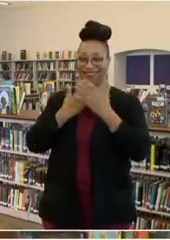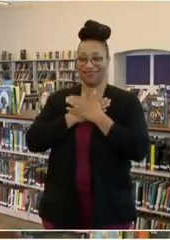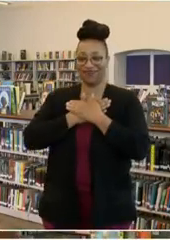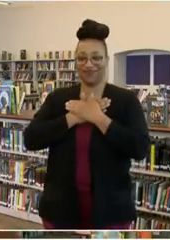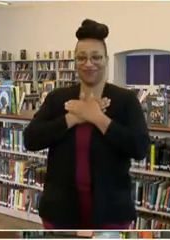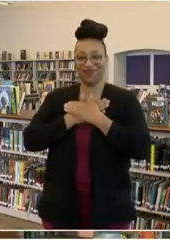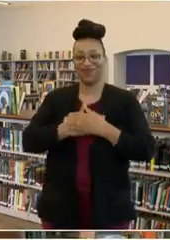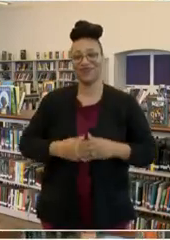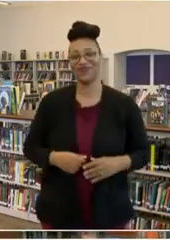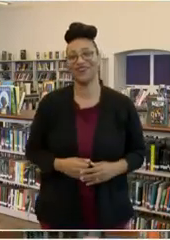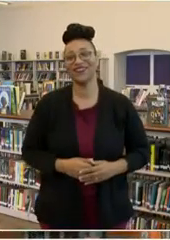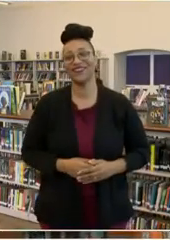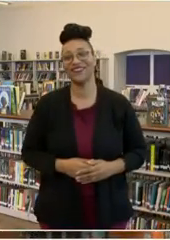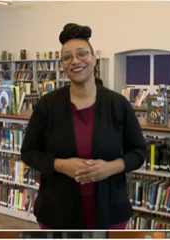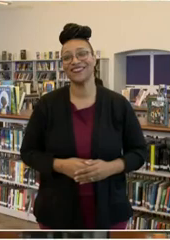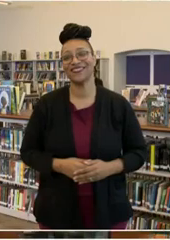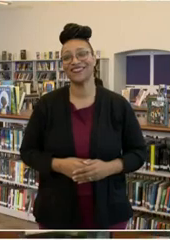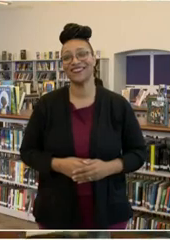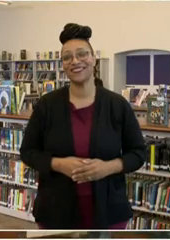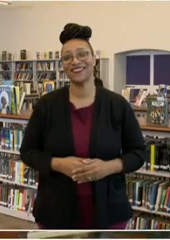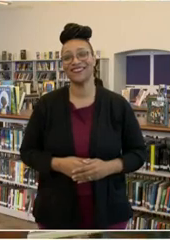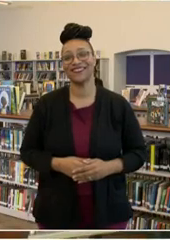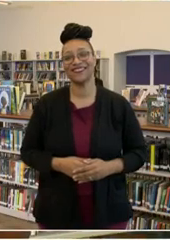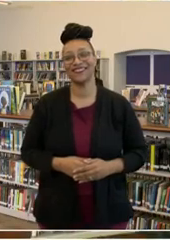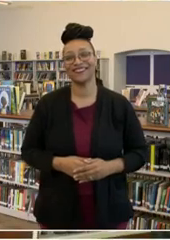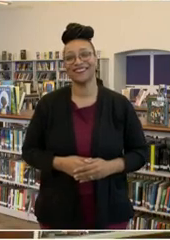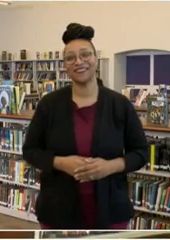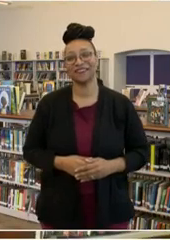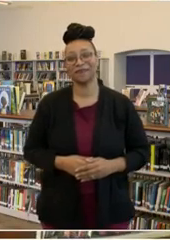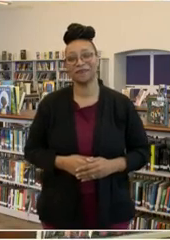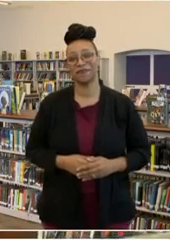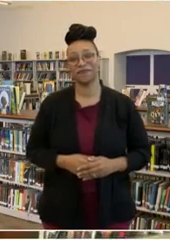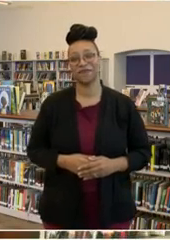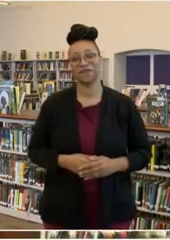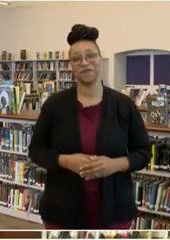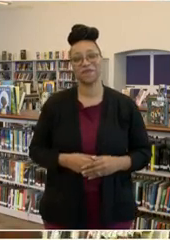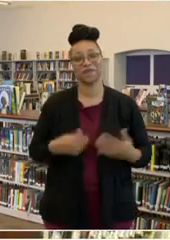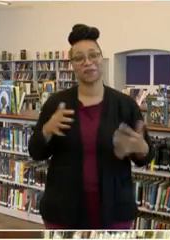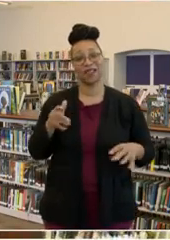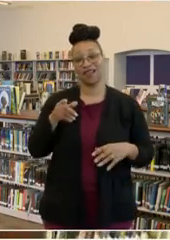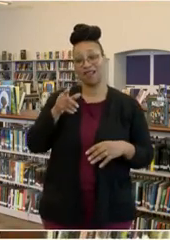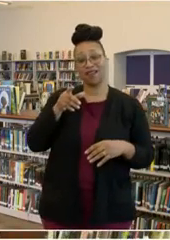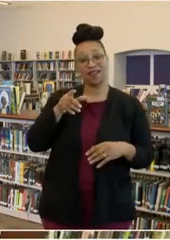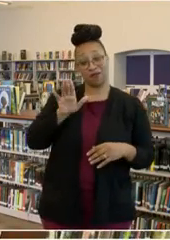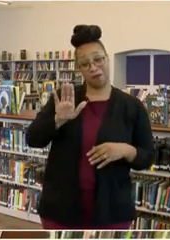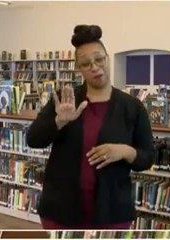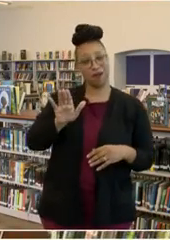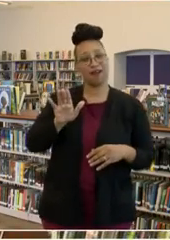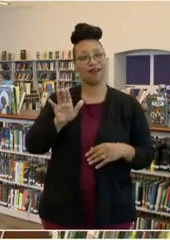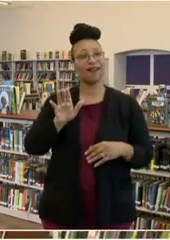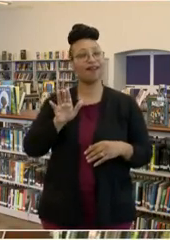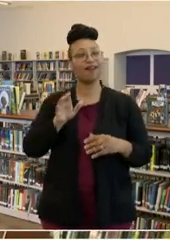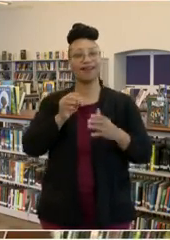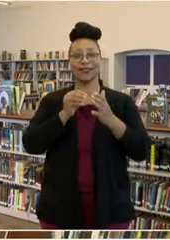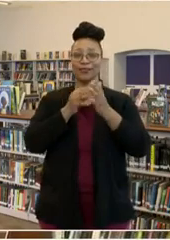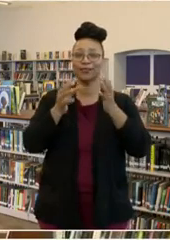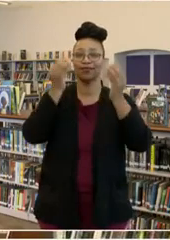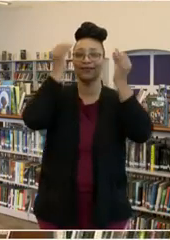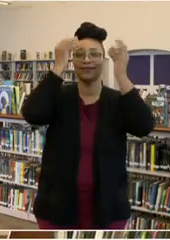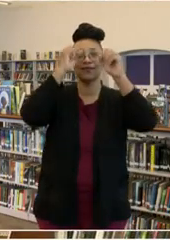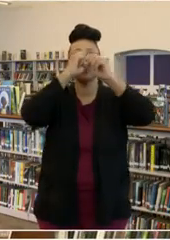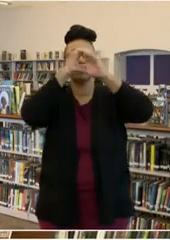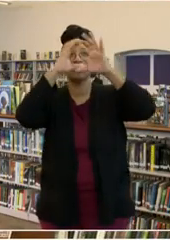And I love that you have your plan and you are very directed, and we want to congratulate you